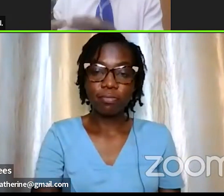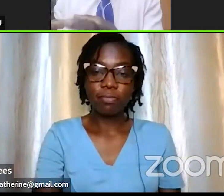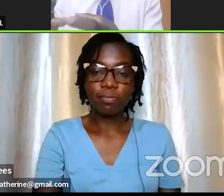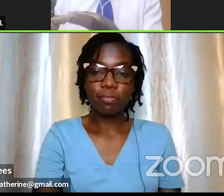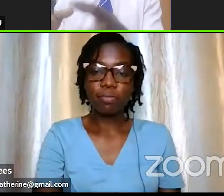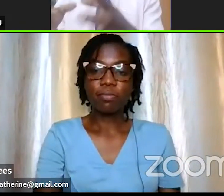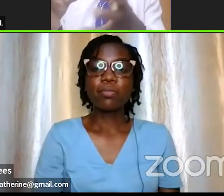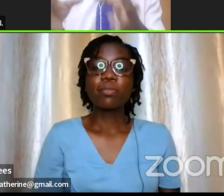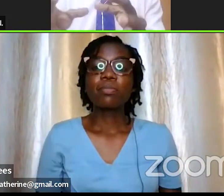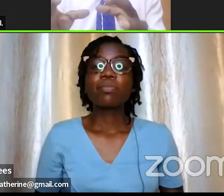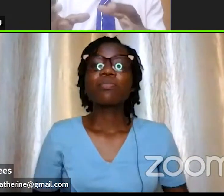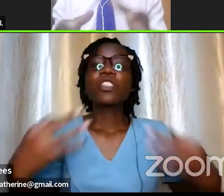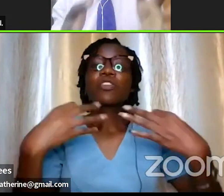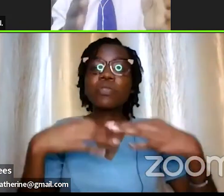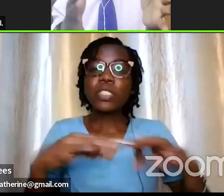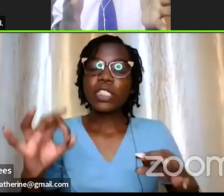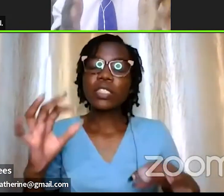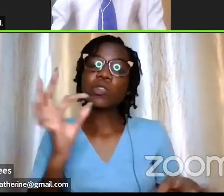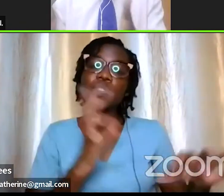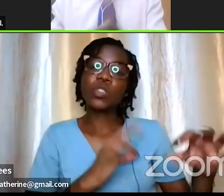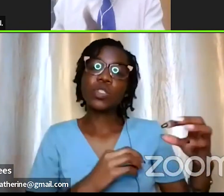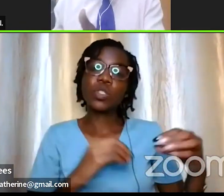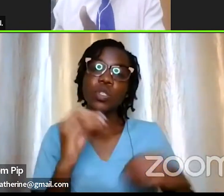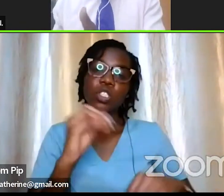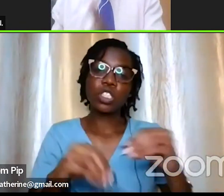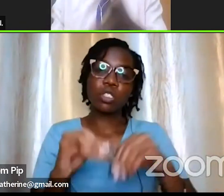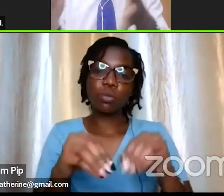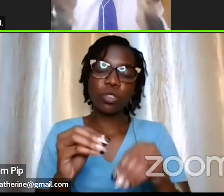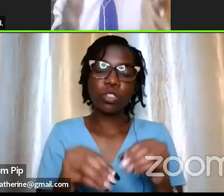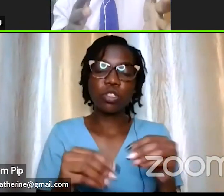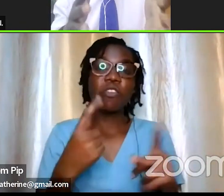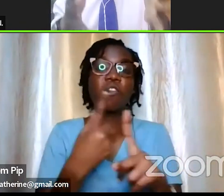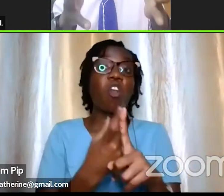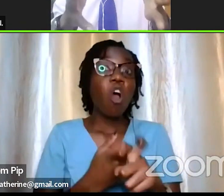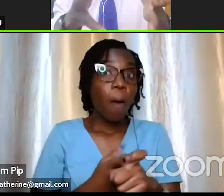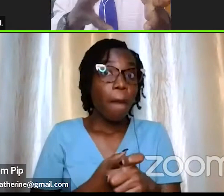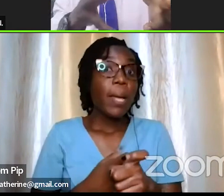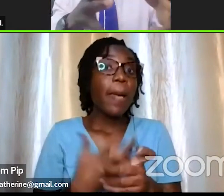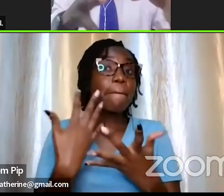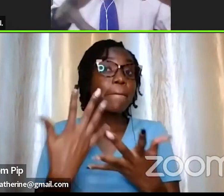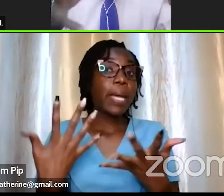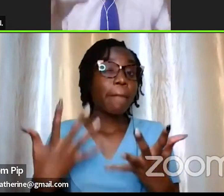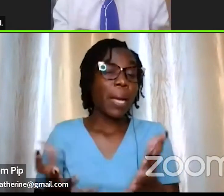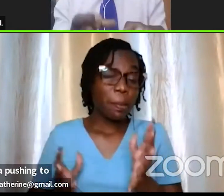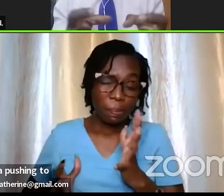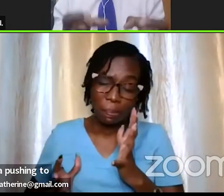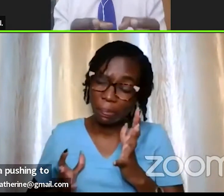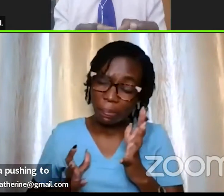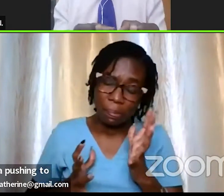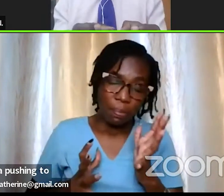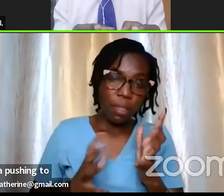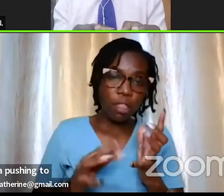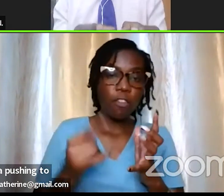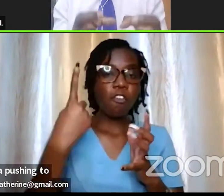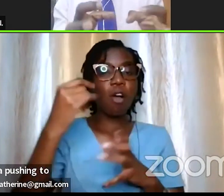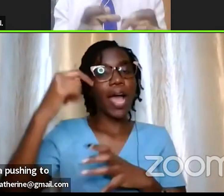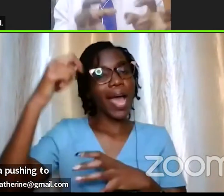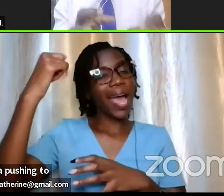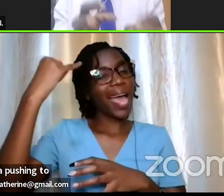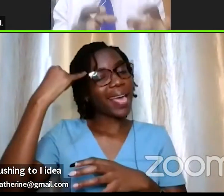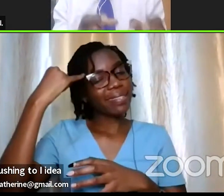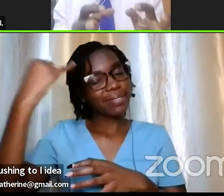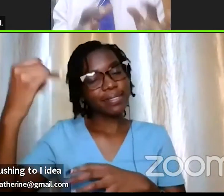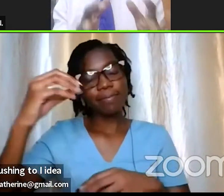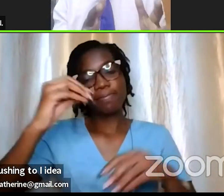their contribution from paper pushing to idea contribution.